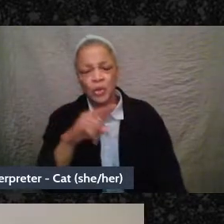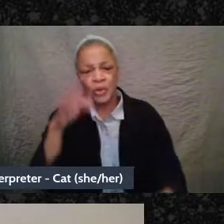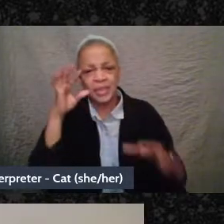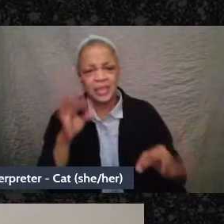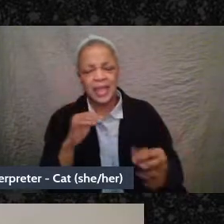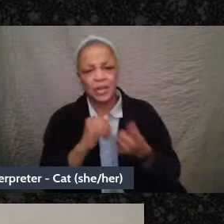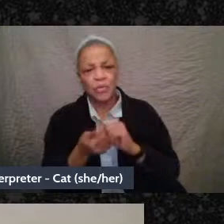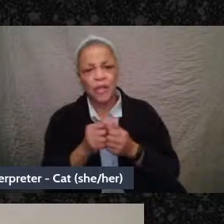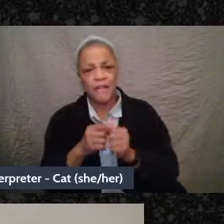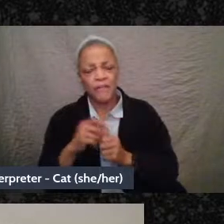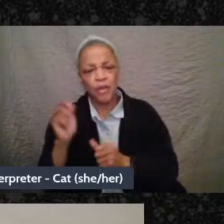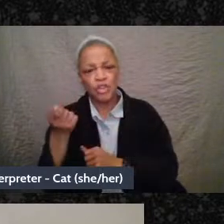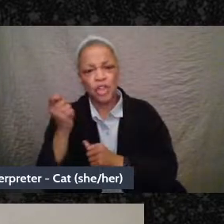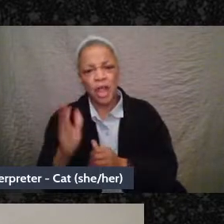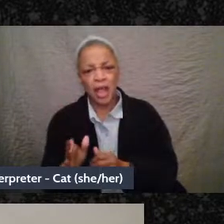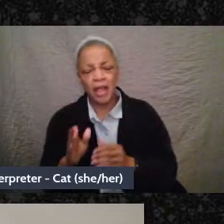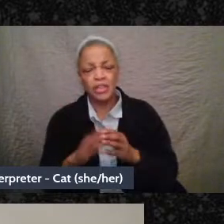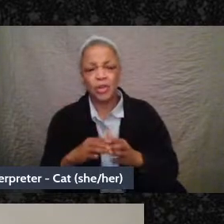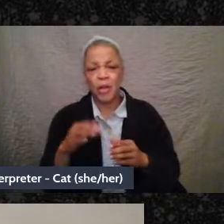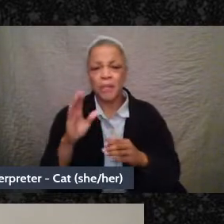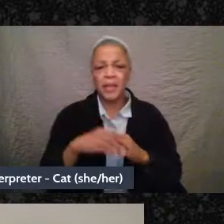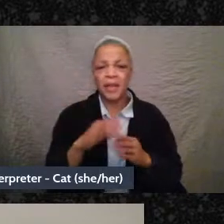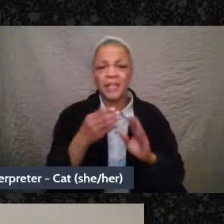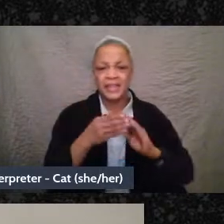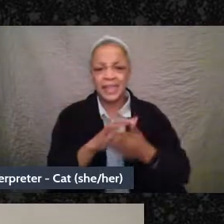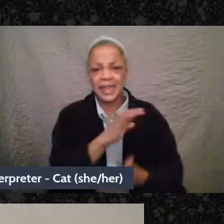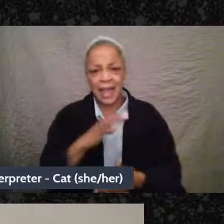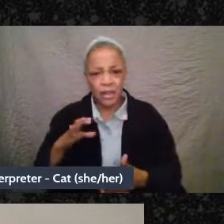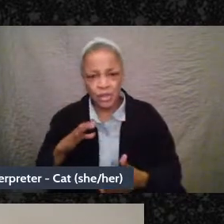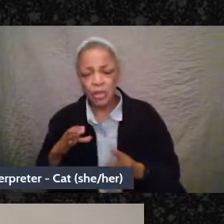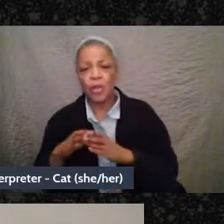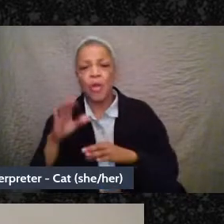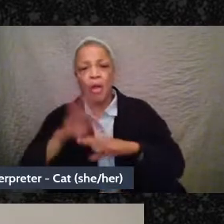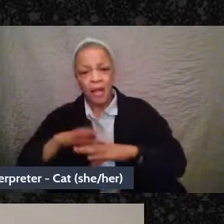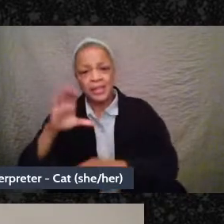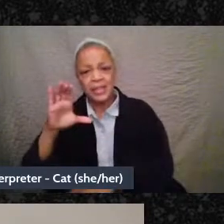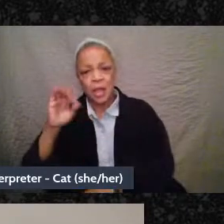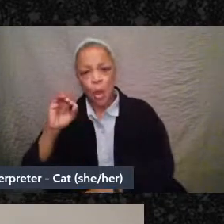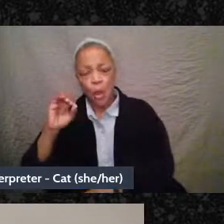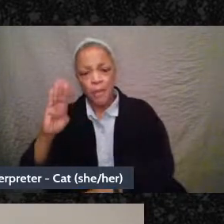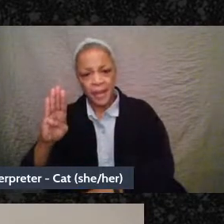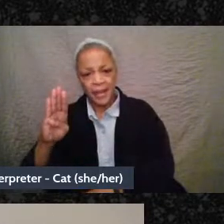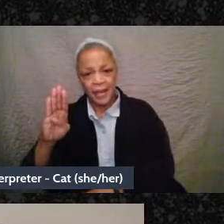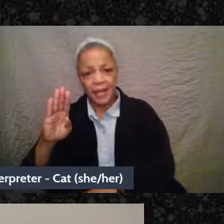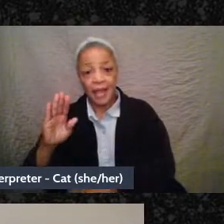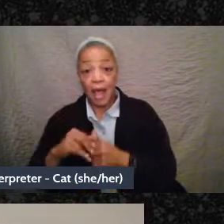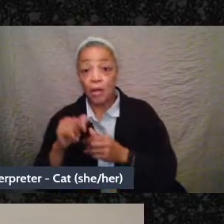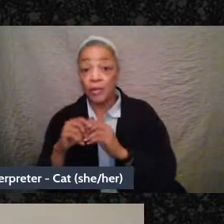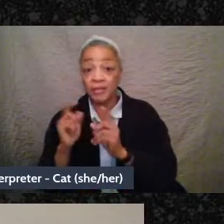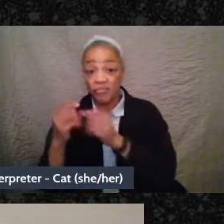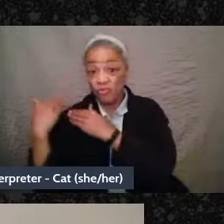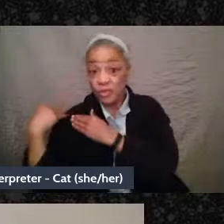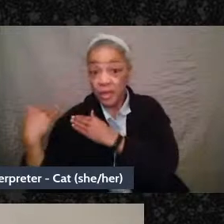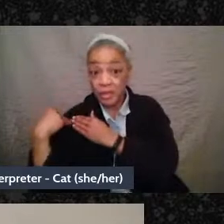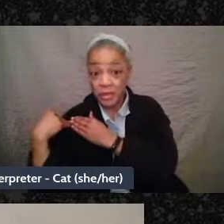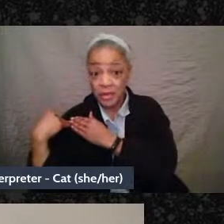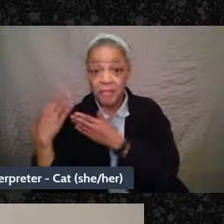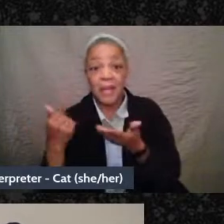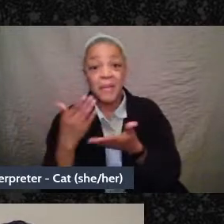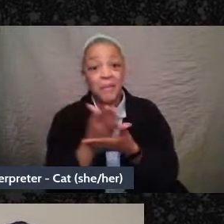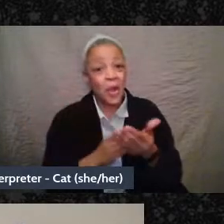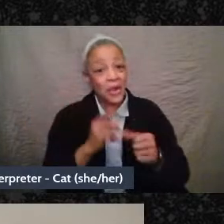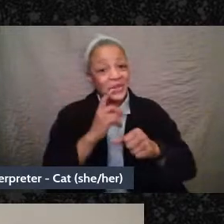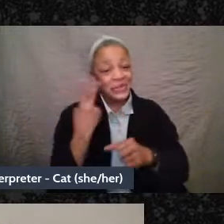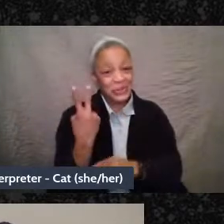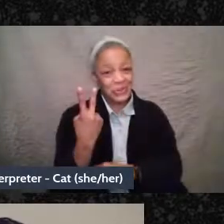judge or run for city council or be on the COB? And how do we then hold you accountable? And, you know, maybe we can have a part 2 where we can tell y'all what that